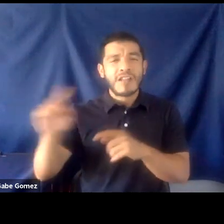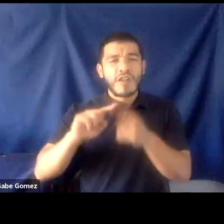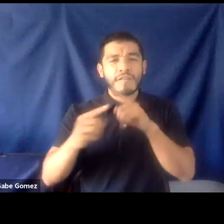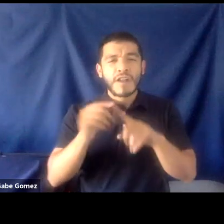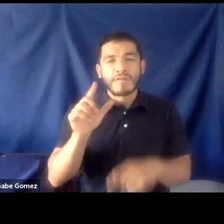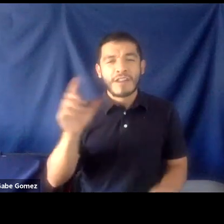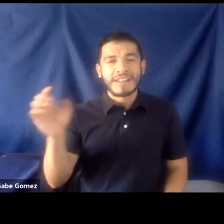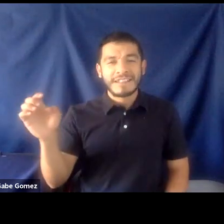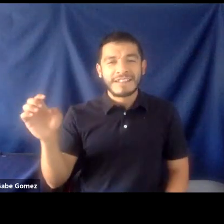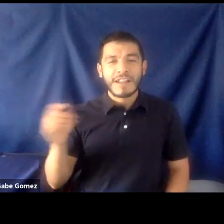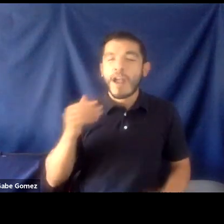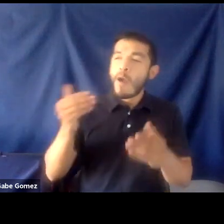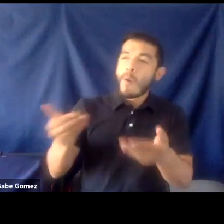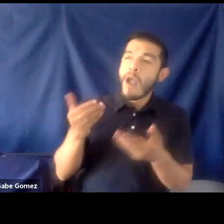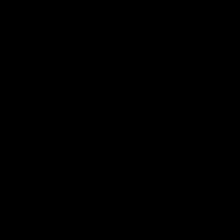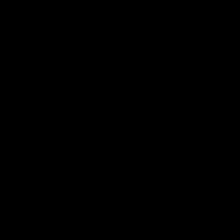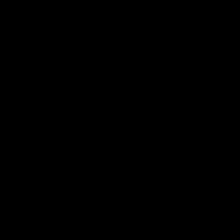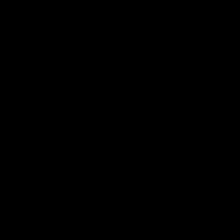Lee's. Welcome, Connie Chung.